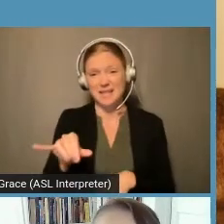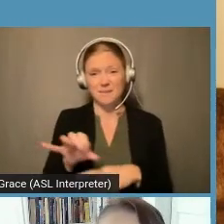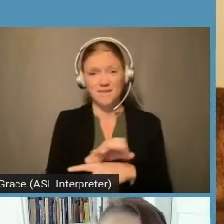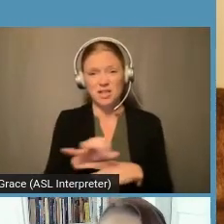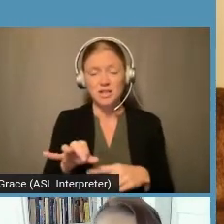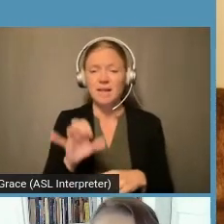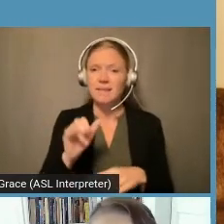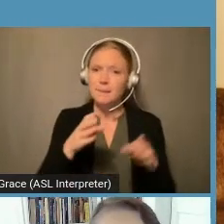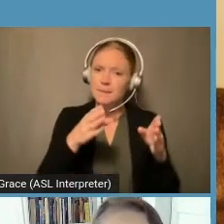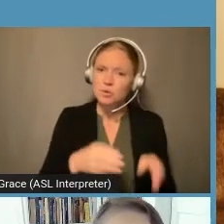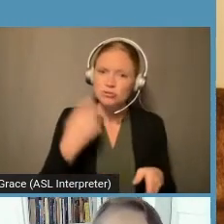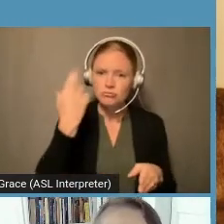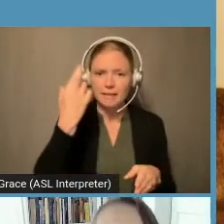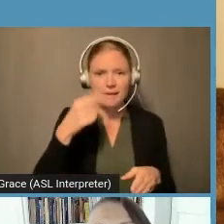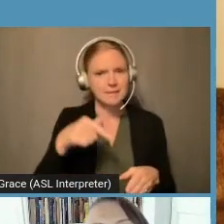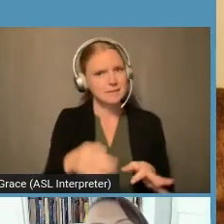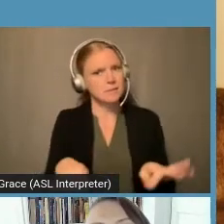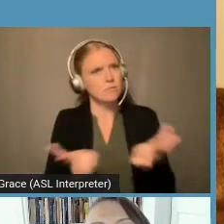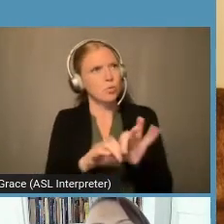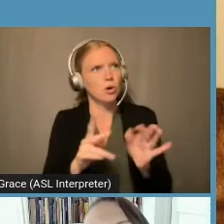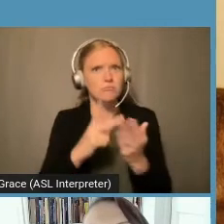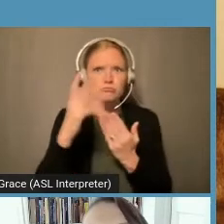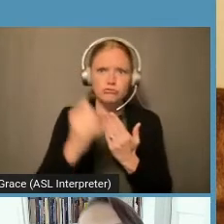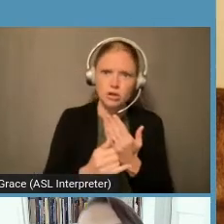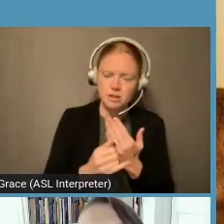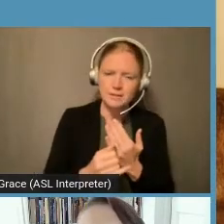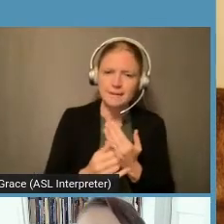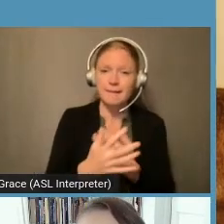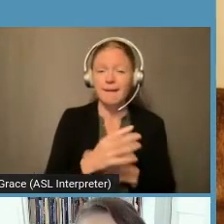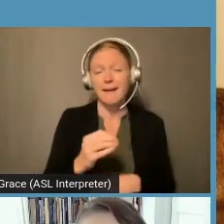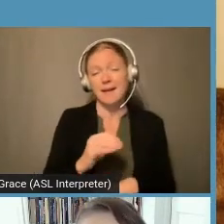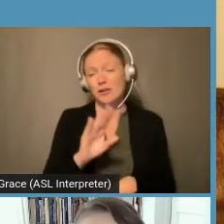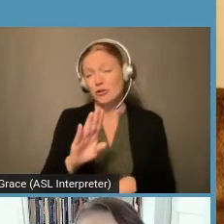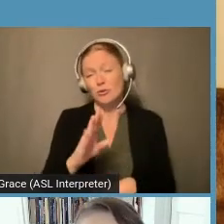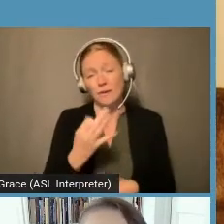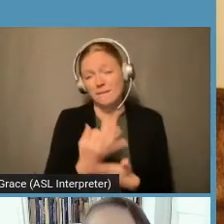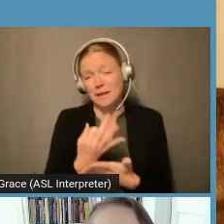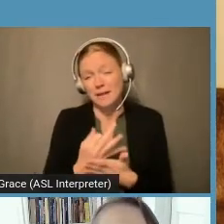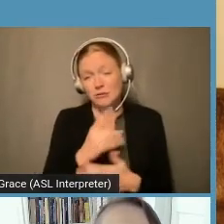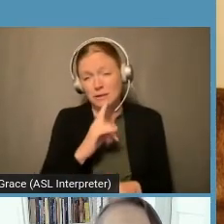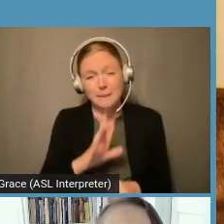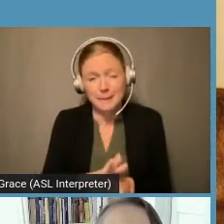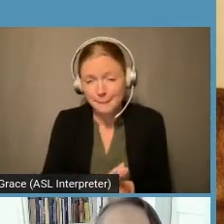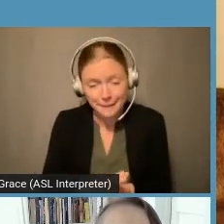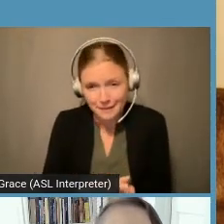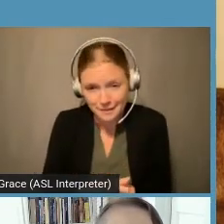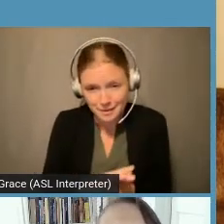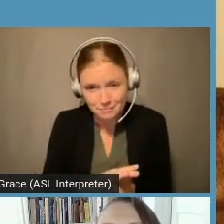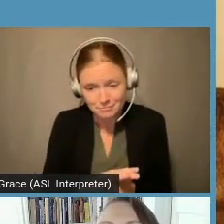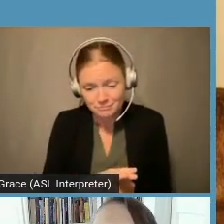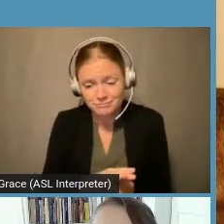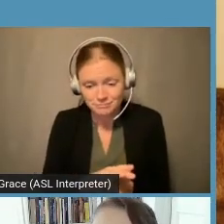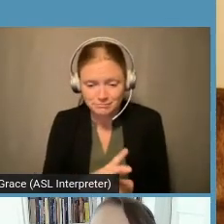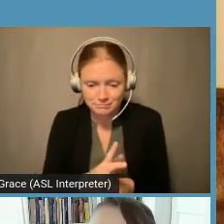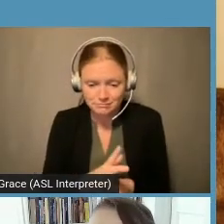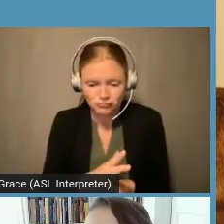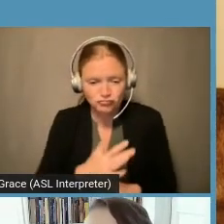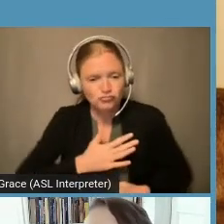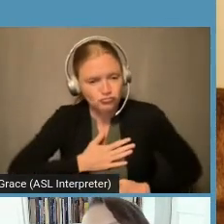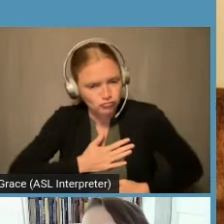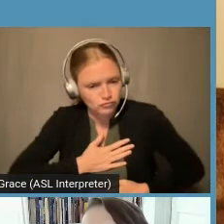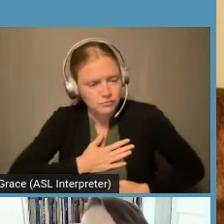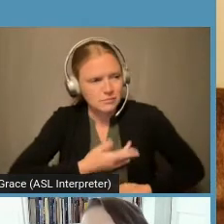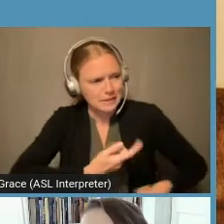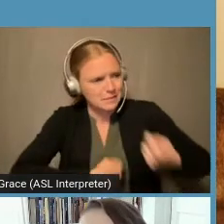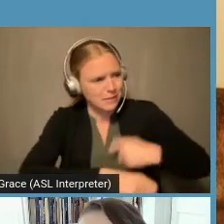person realizes this is an important project for you, and your financial commitment is in exchange for their